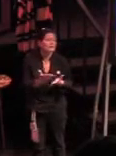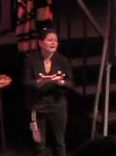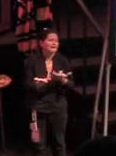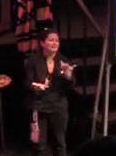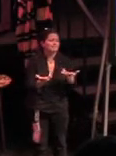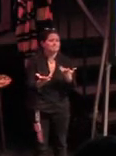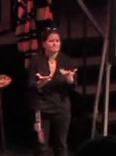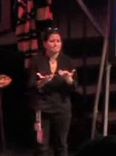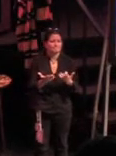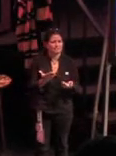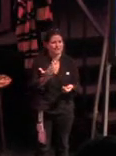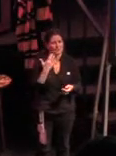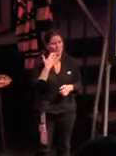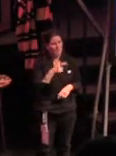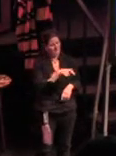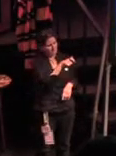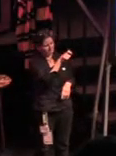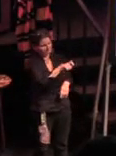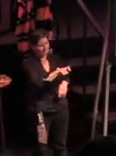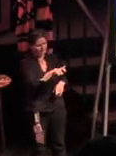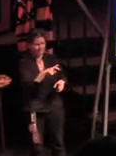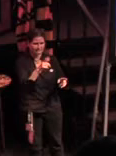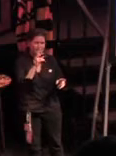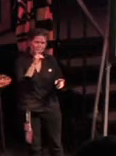it's to call things out. It's to call out injustice.